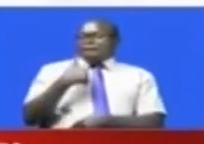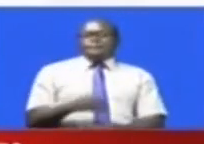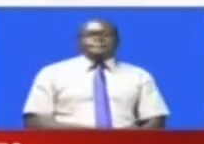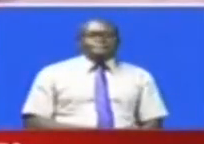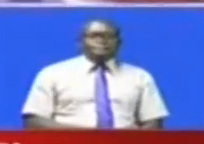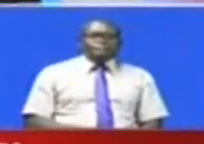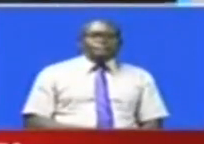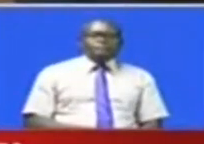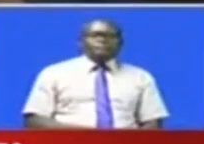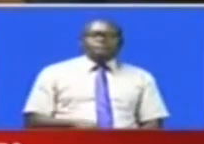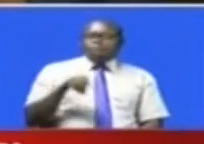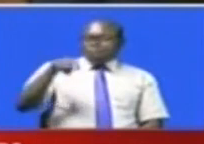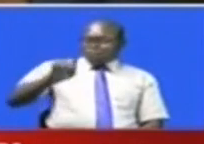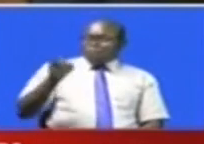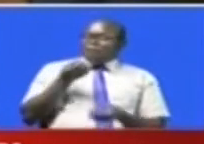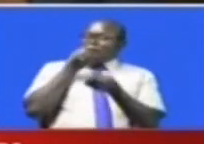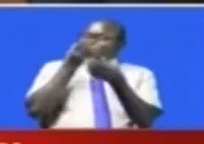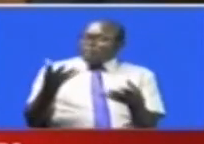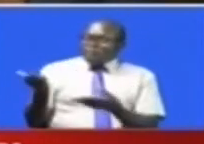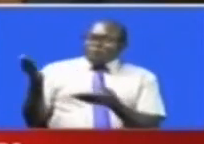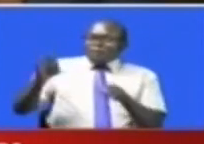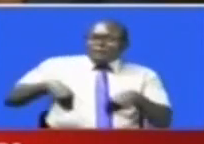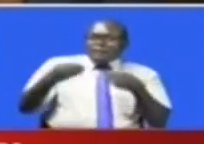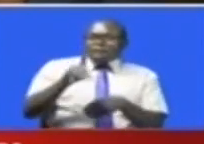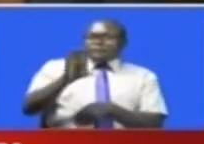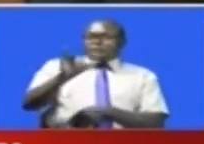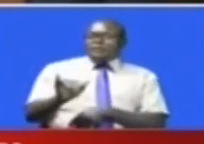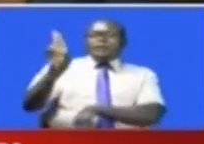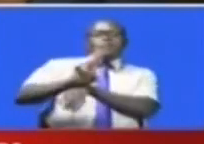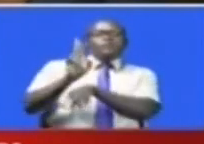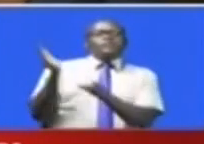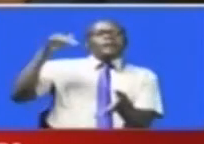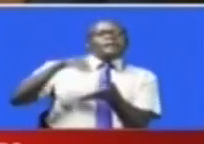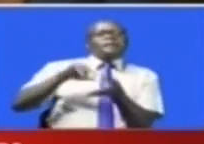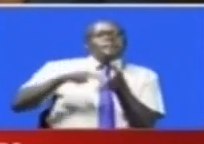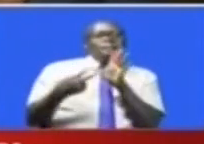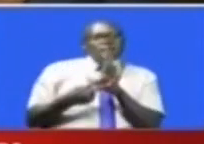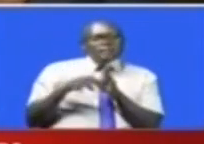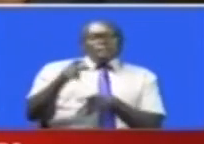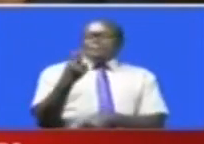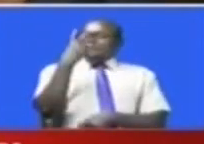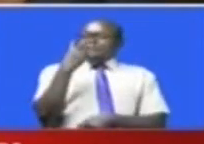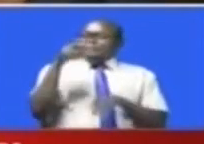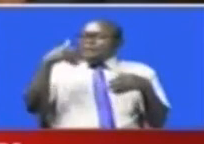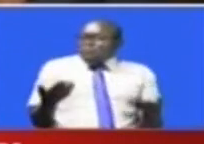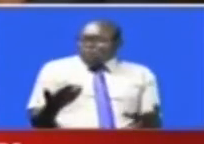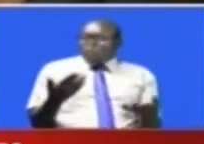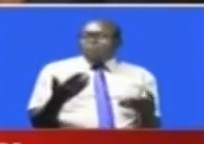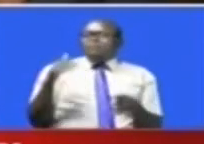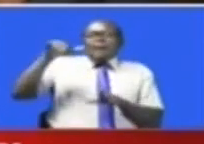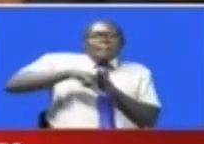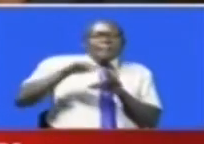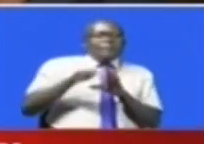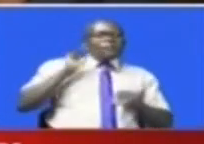fore. Linda, listen, the information that he's giving DCI could be used against him. Is he being treated as a suspect, as an accomplice,